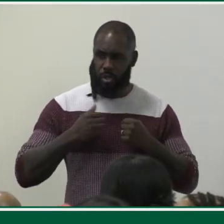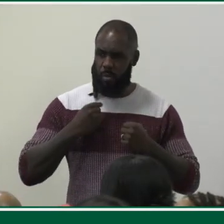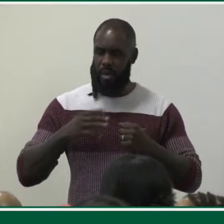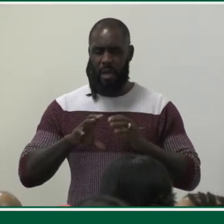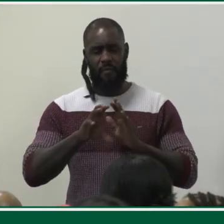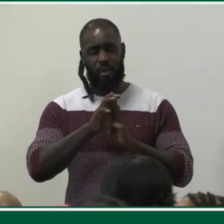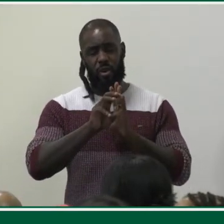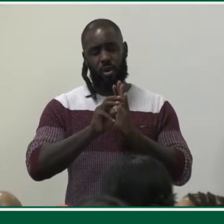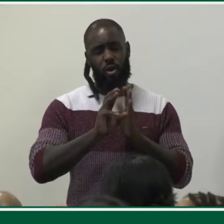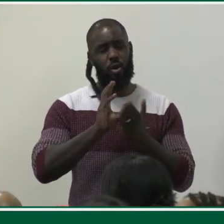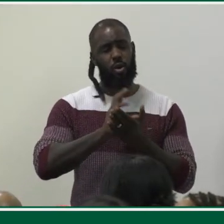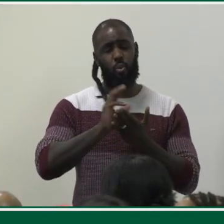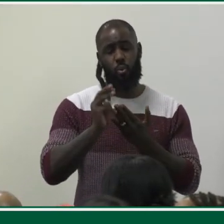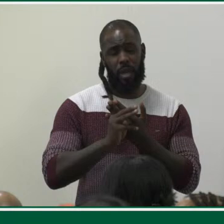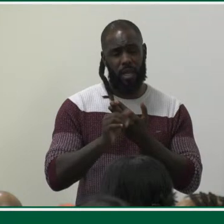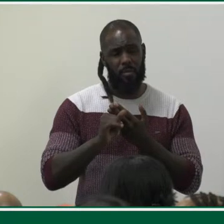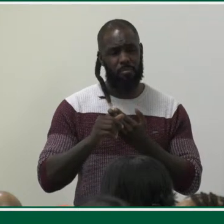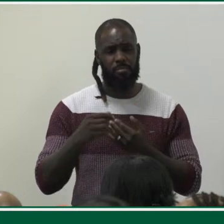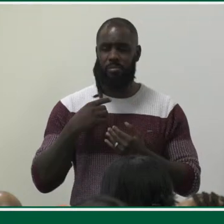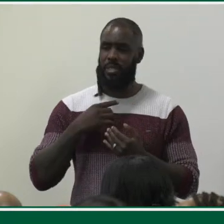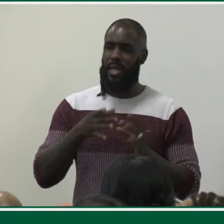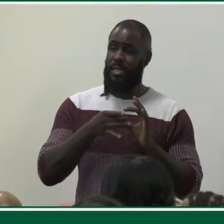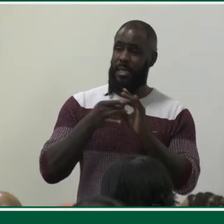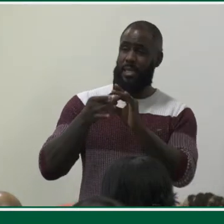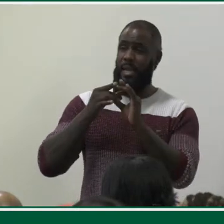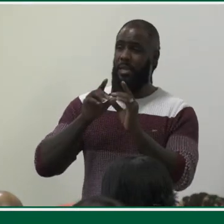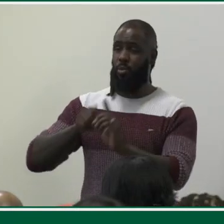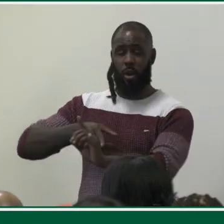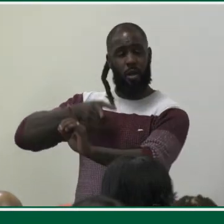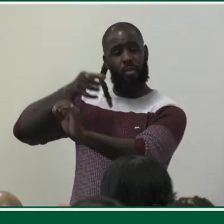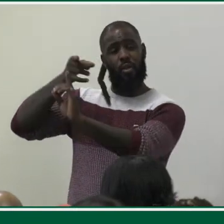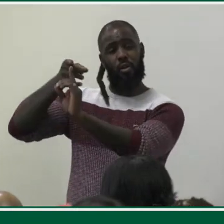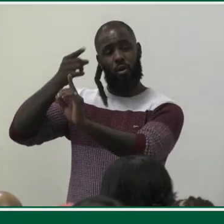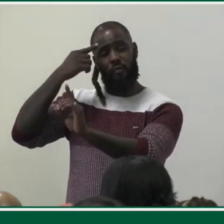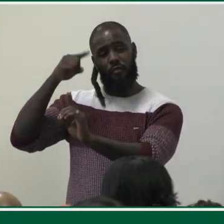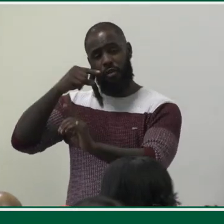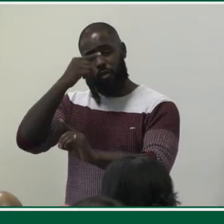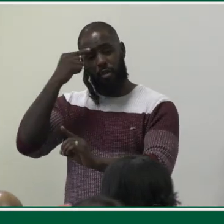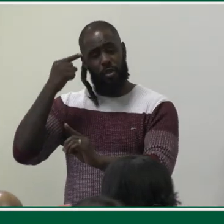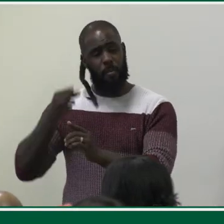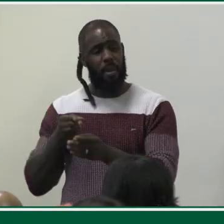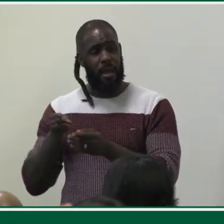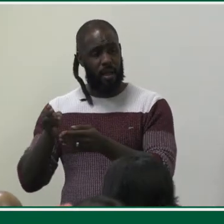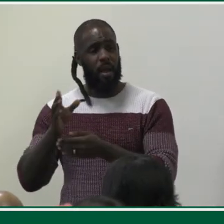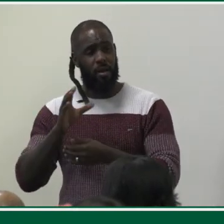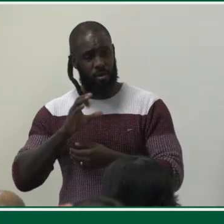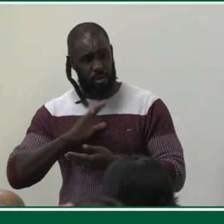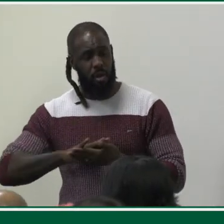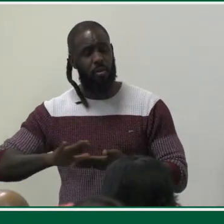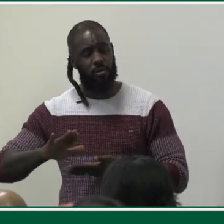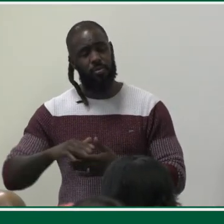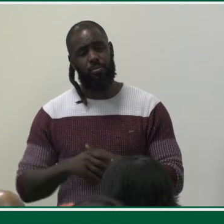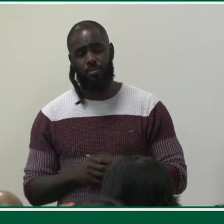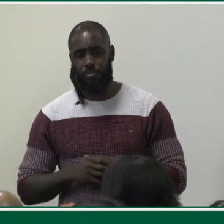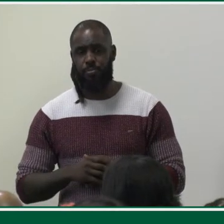that speaks to the vision and mission of the Black Honors College.